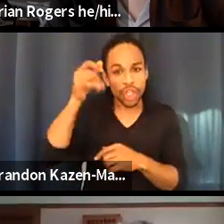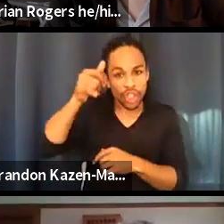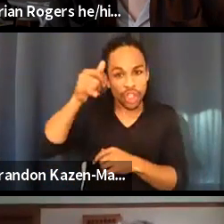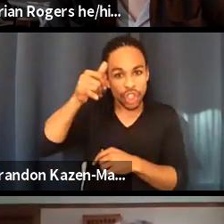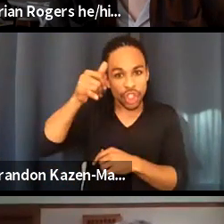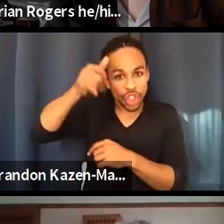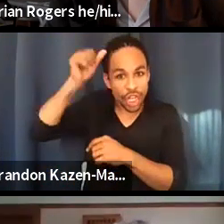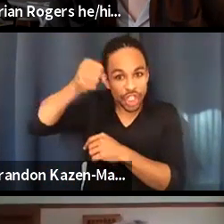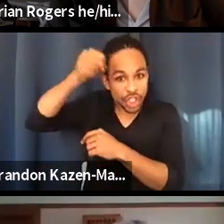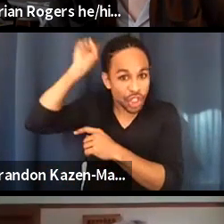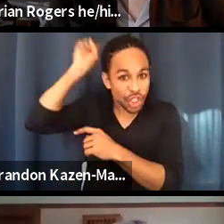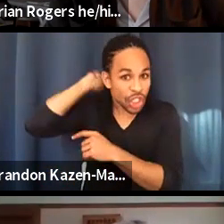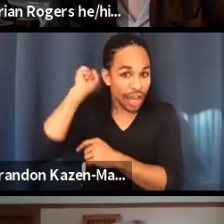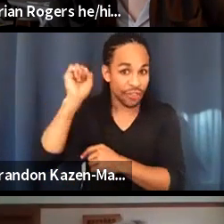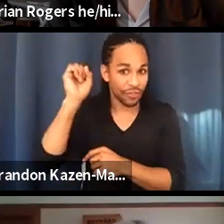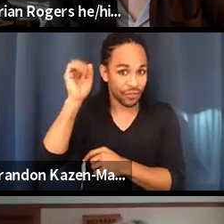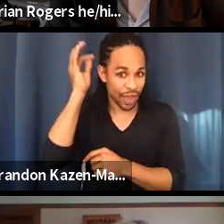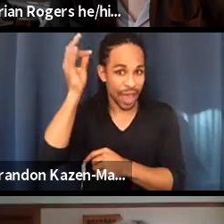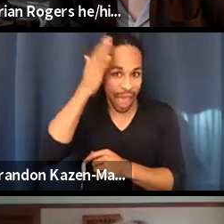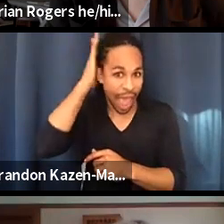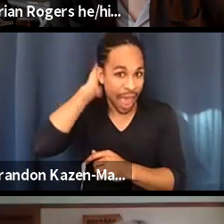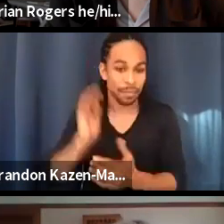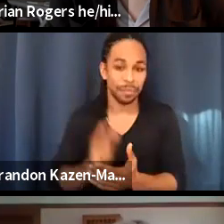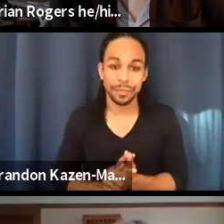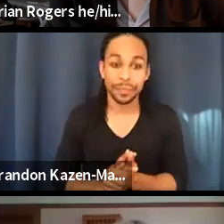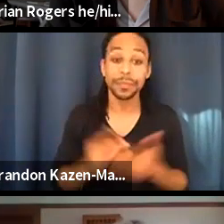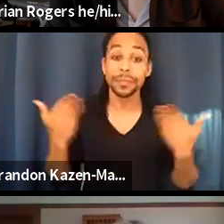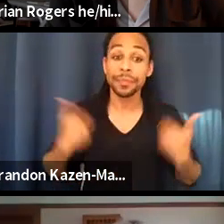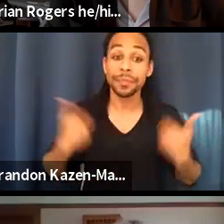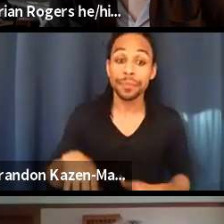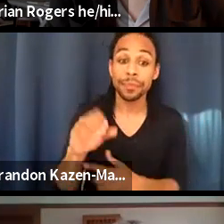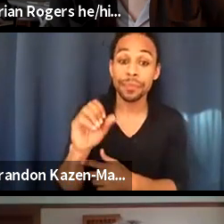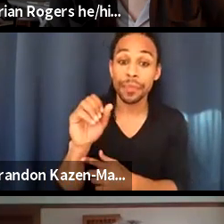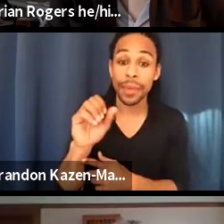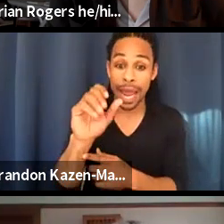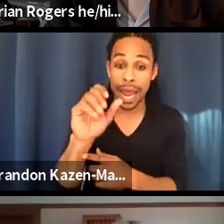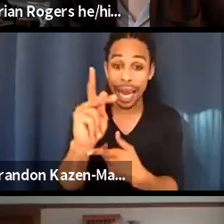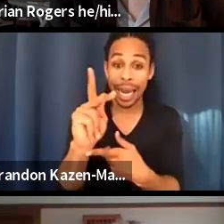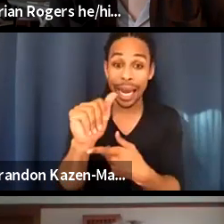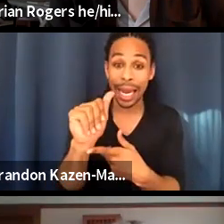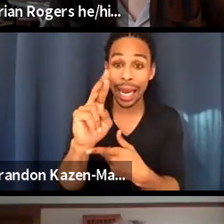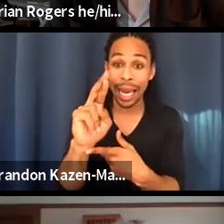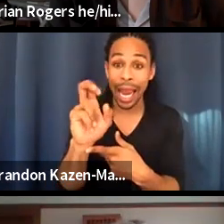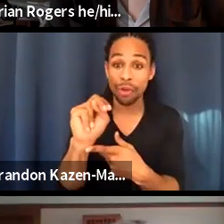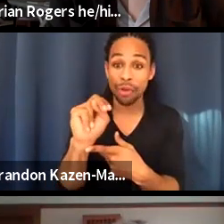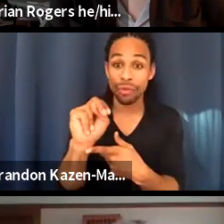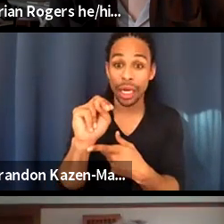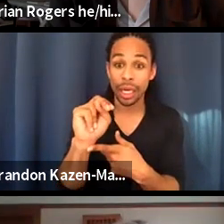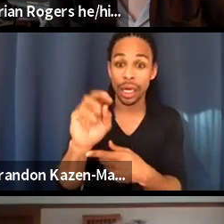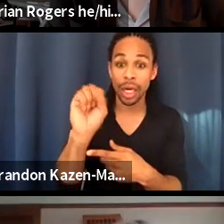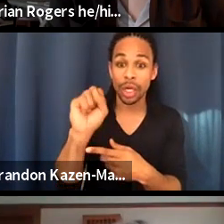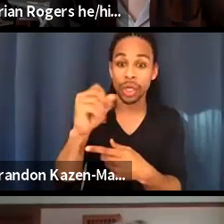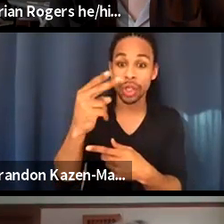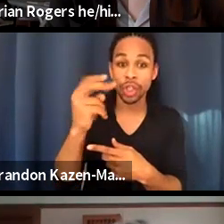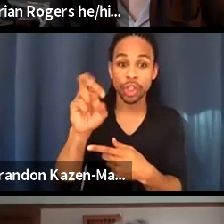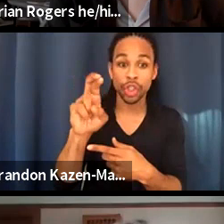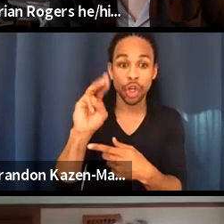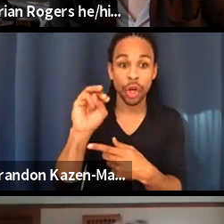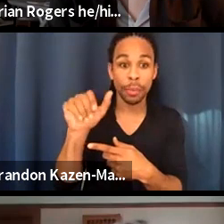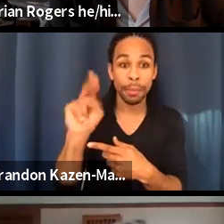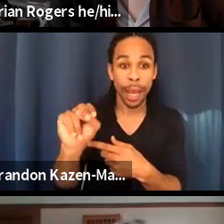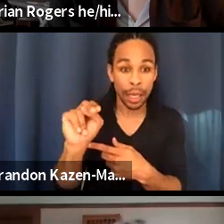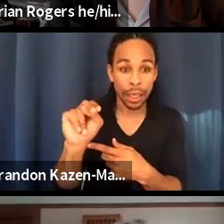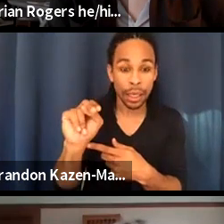I'm Karen Sherman. I'm a white woman with short dark hair and some gray hair, and I'm wearing a gray button-up